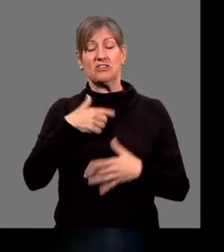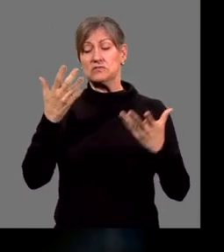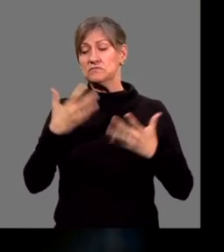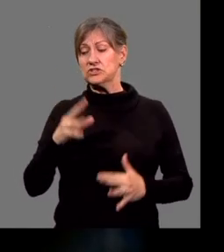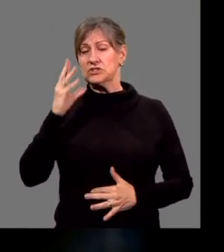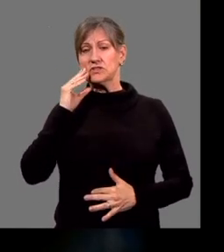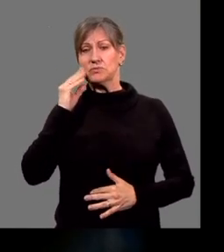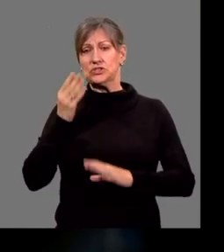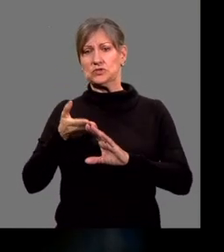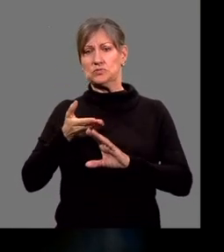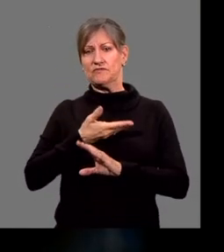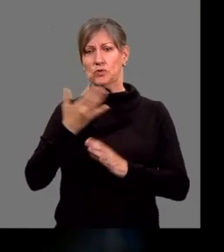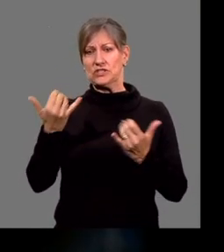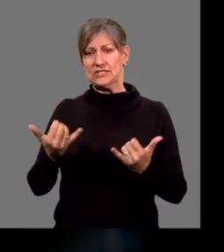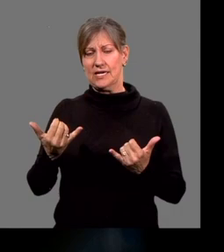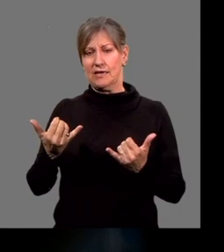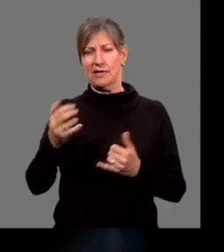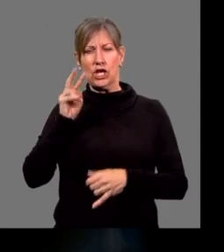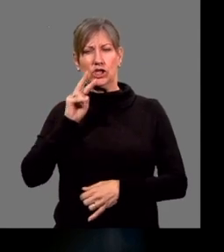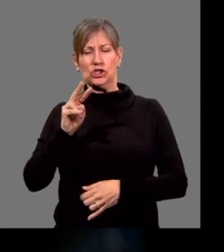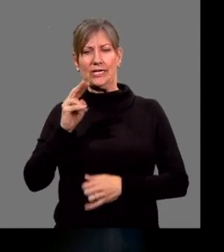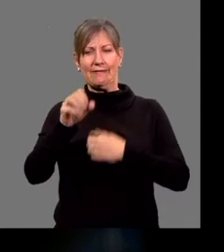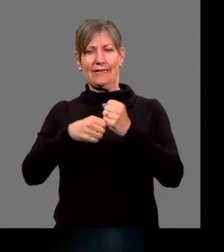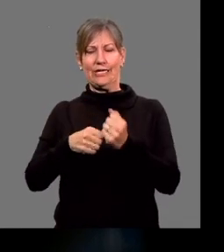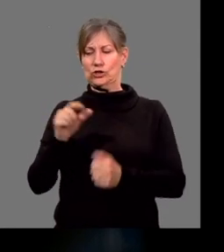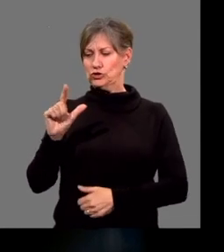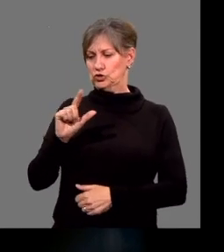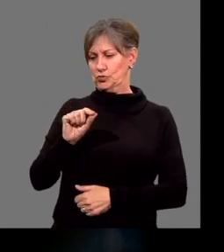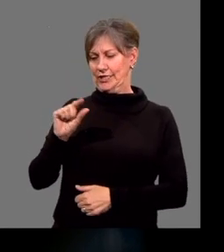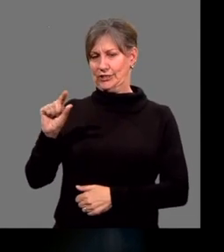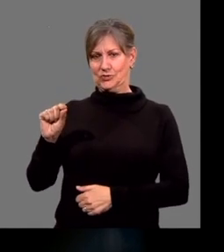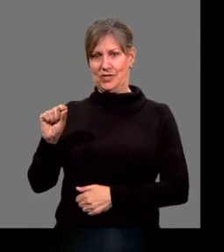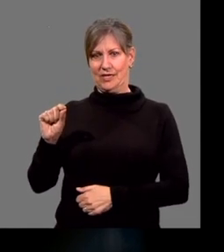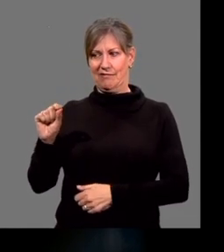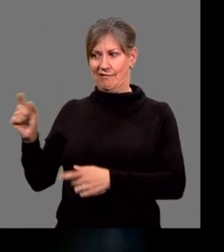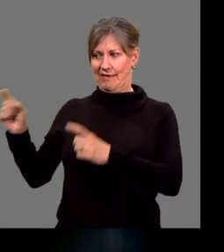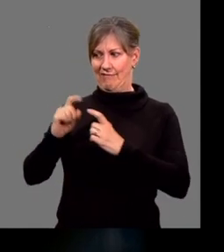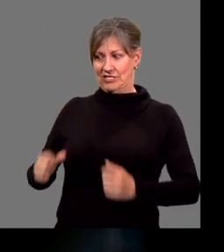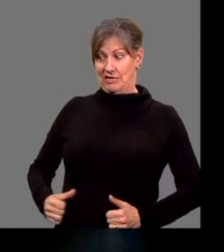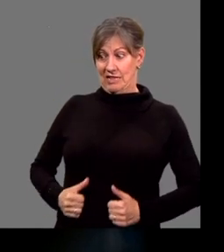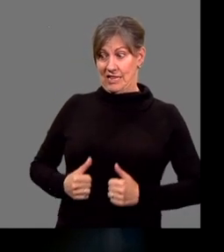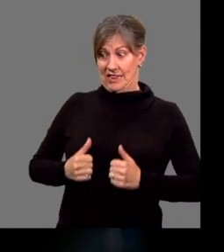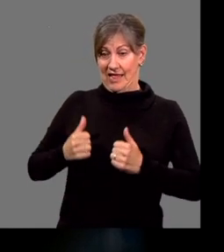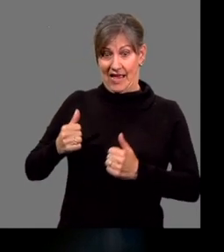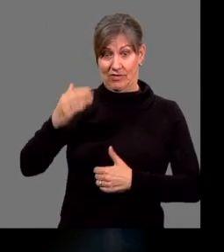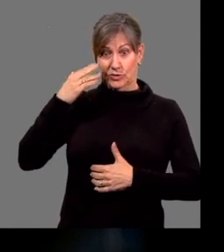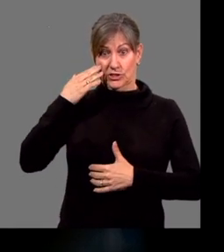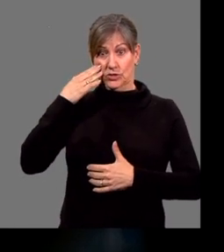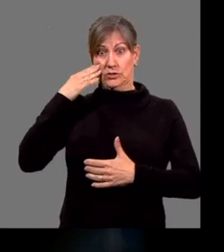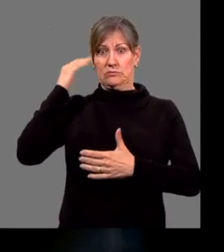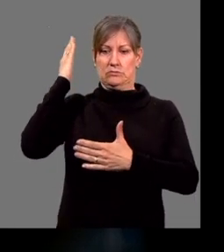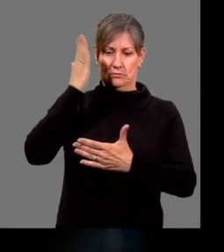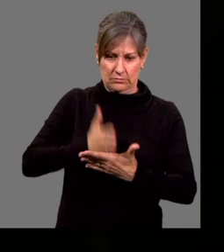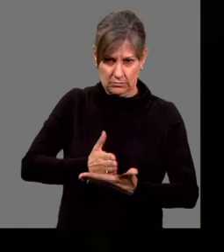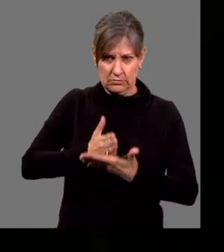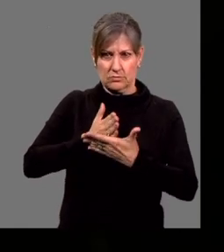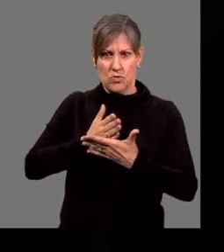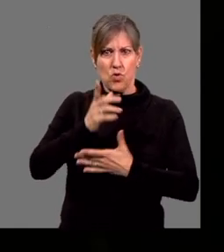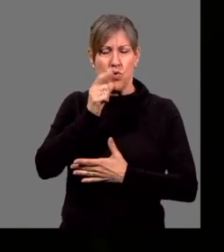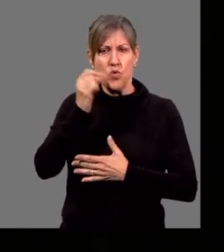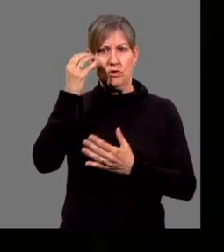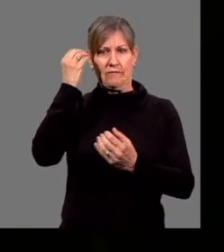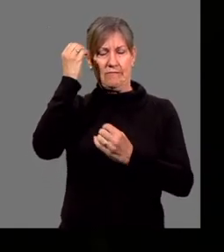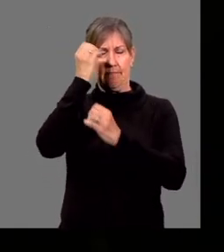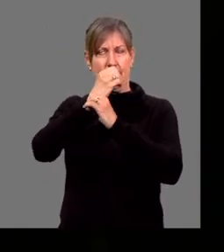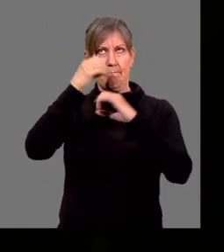experienced these things well before today. Just look at the year 2020, which brought life as we knew it to a screeching halt. Who